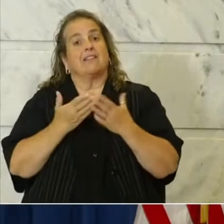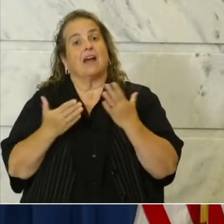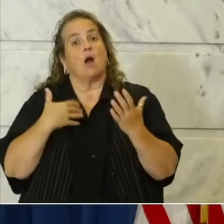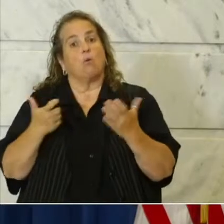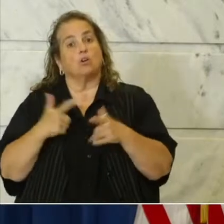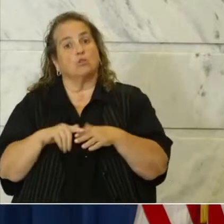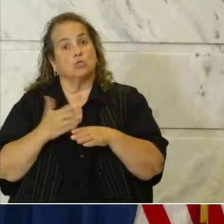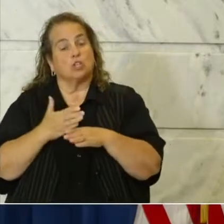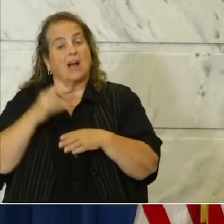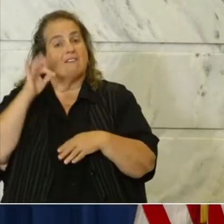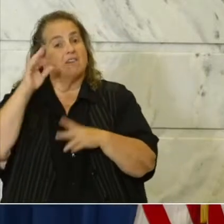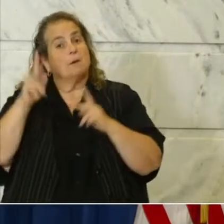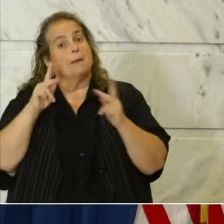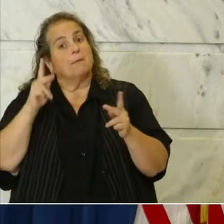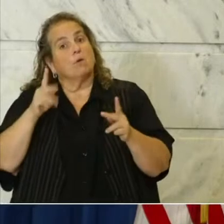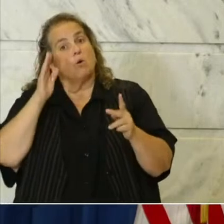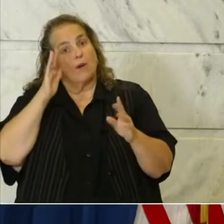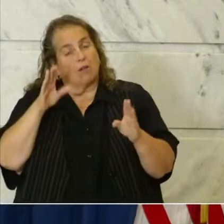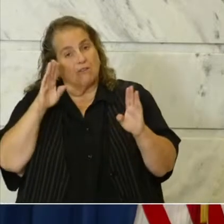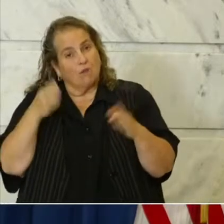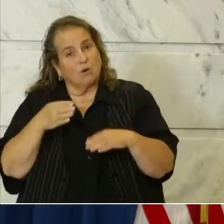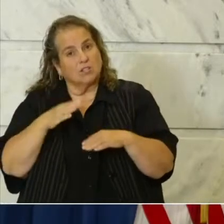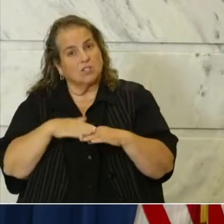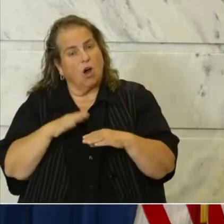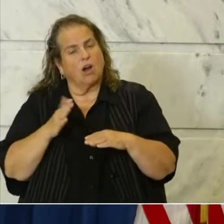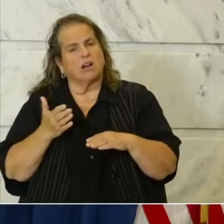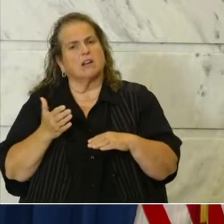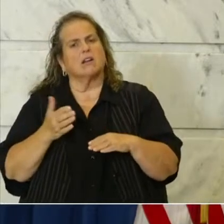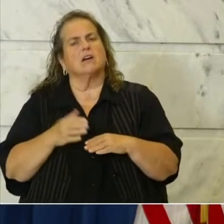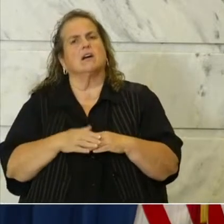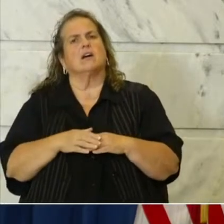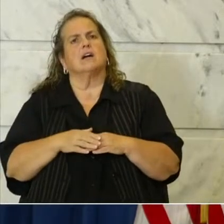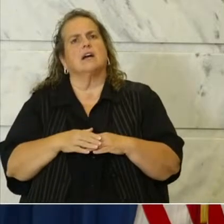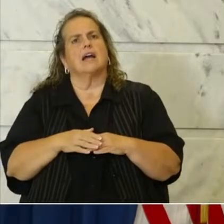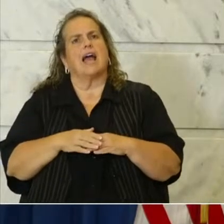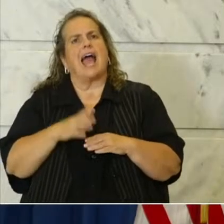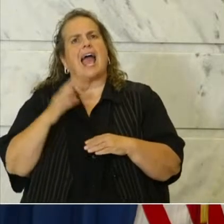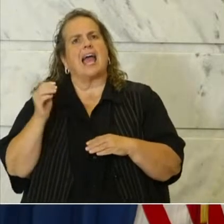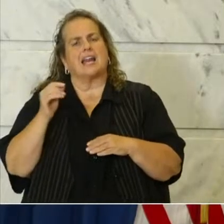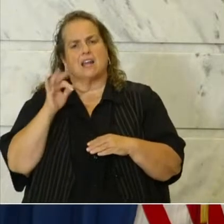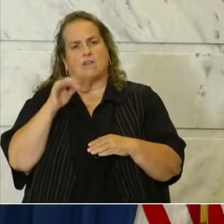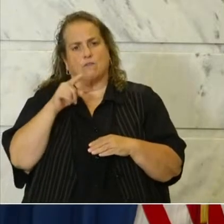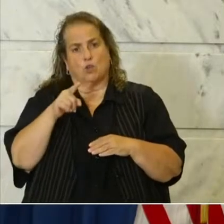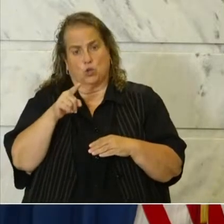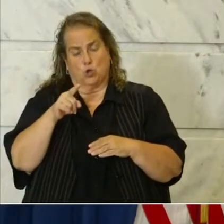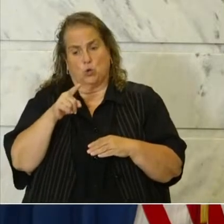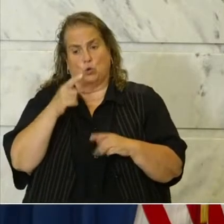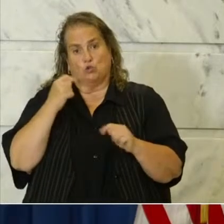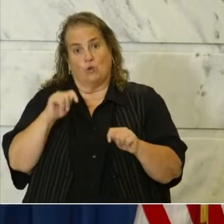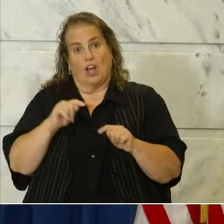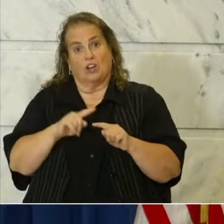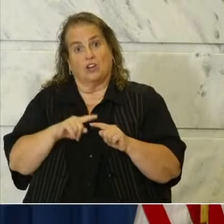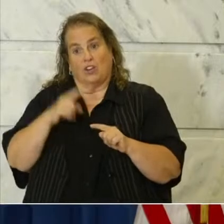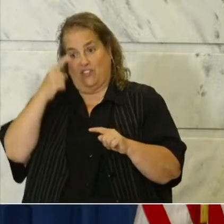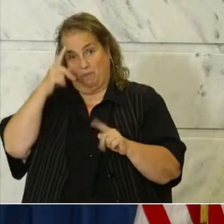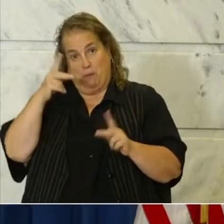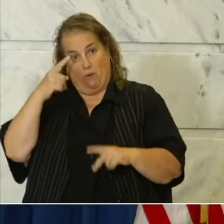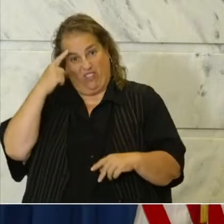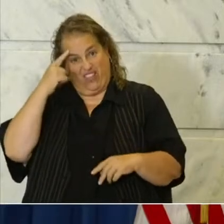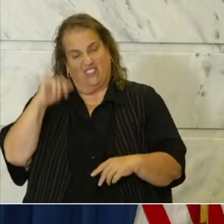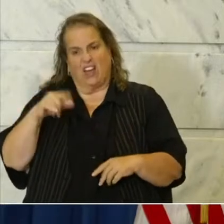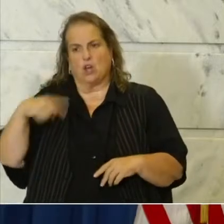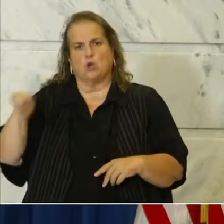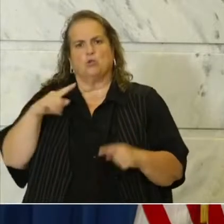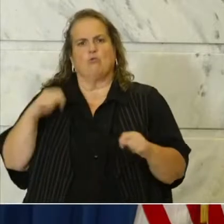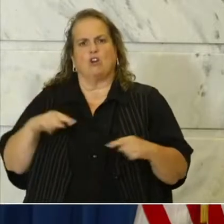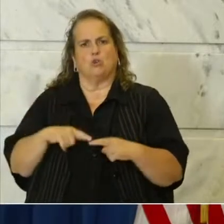focus on, and at times assert, that there's an attempt to fearmonger related to this, and I dispute that. I think